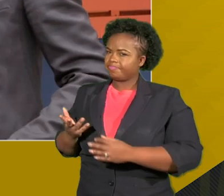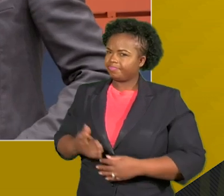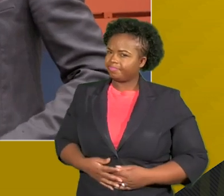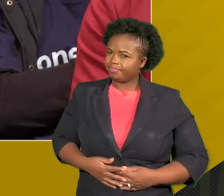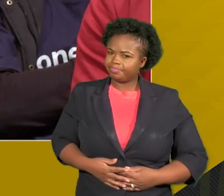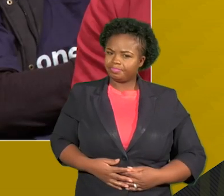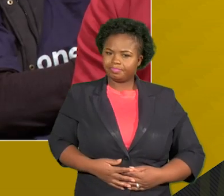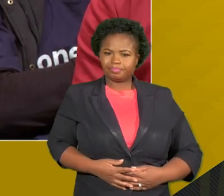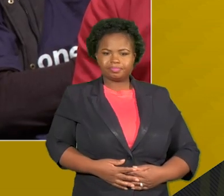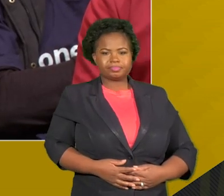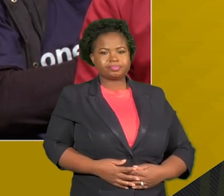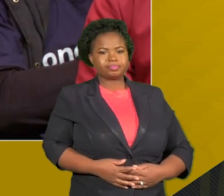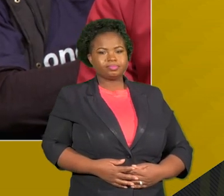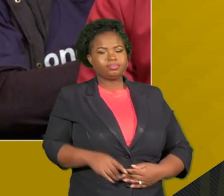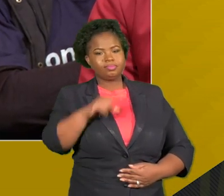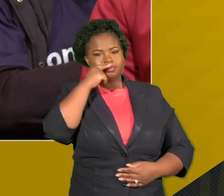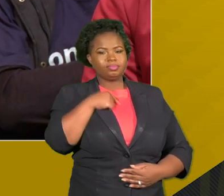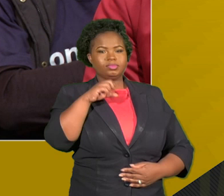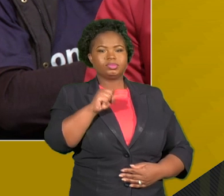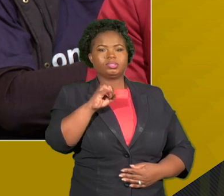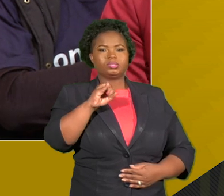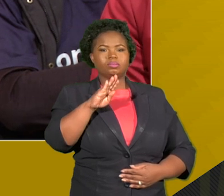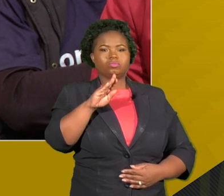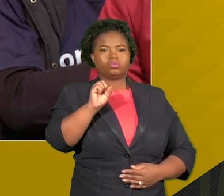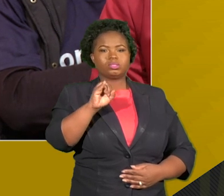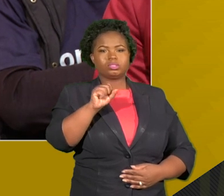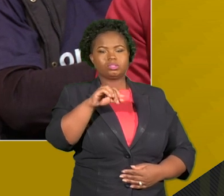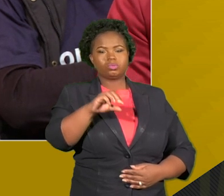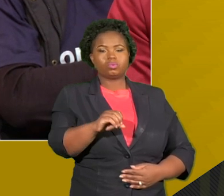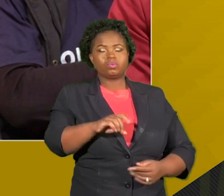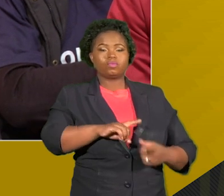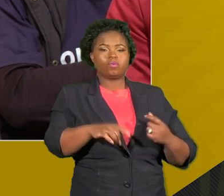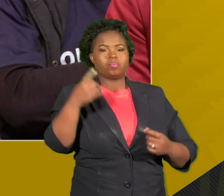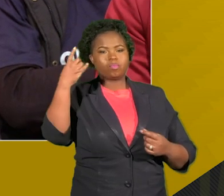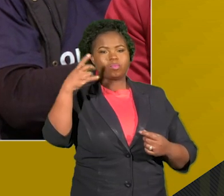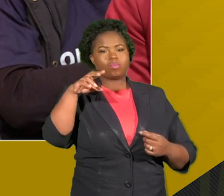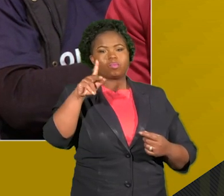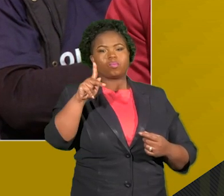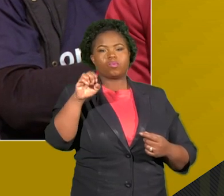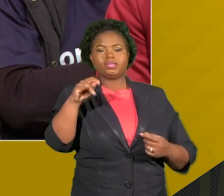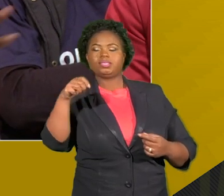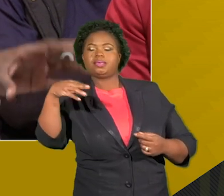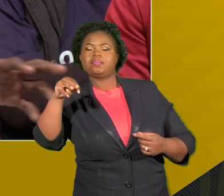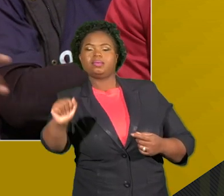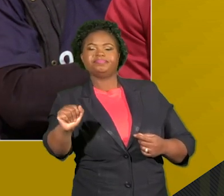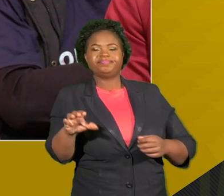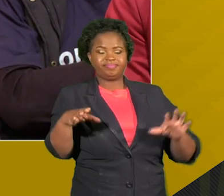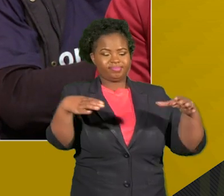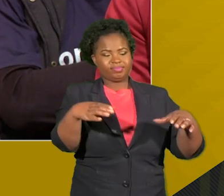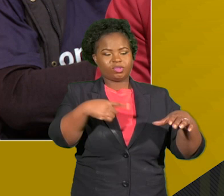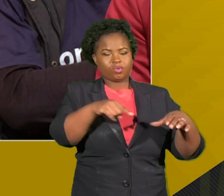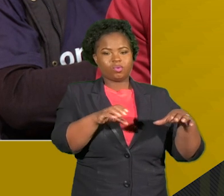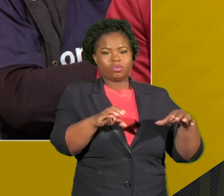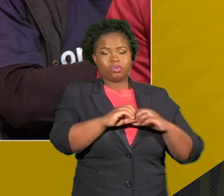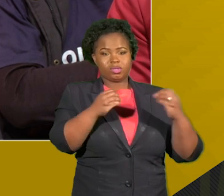breaking. Okay, Kamala Musibusiso Mahlangu nguye Thema. So kusho ukuthi mina le organization le apart from le abo